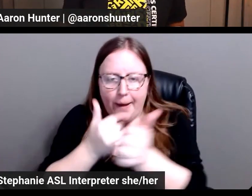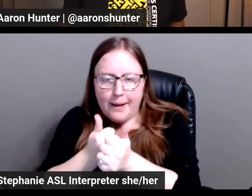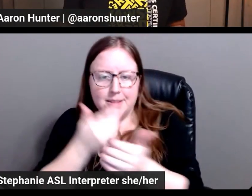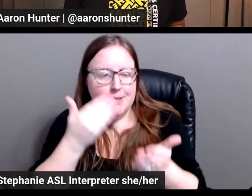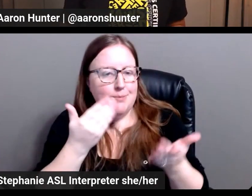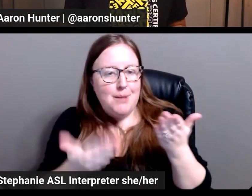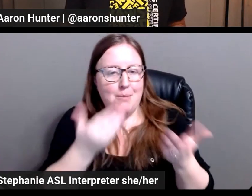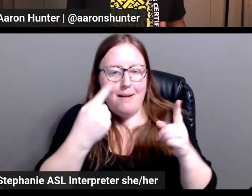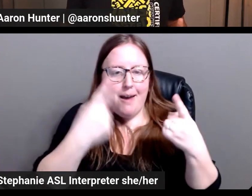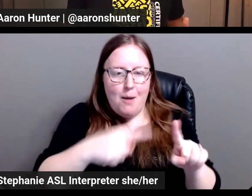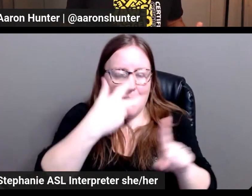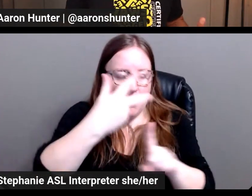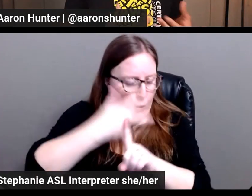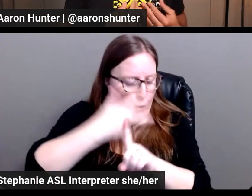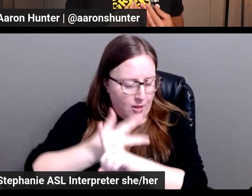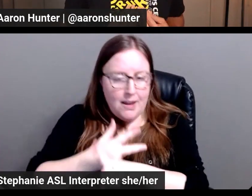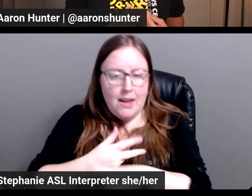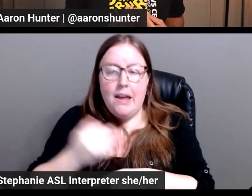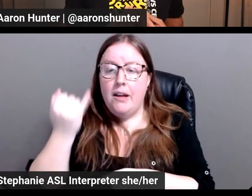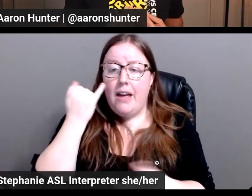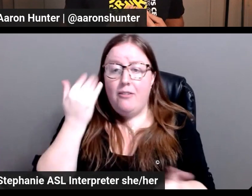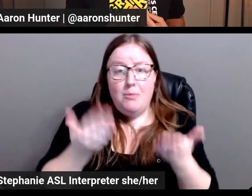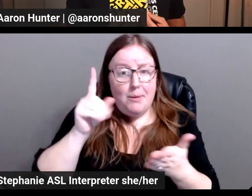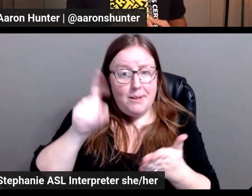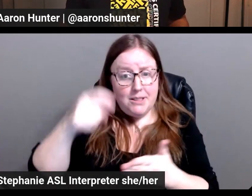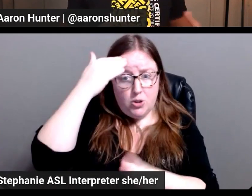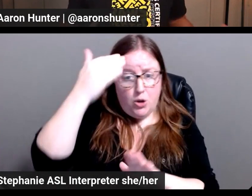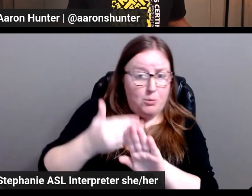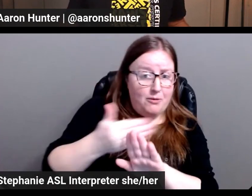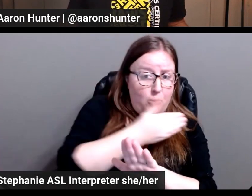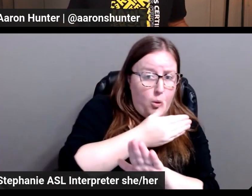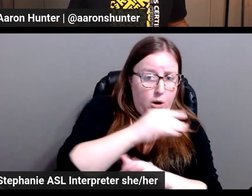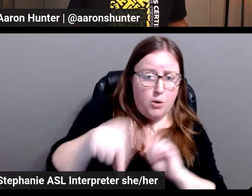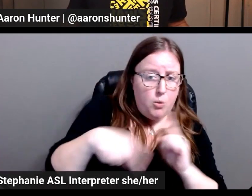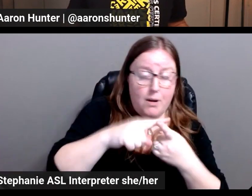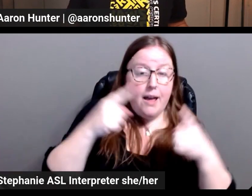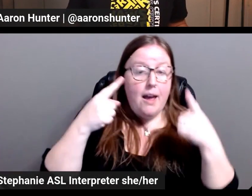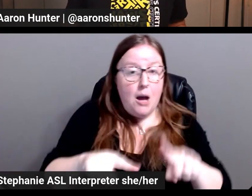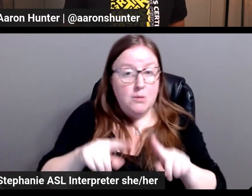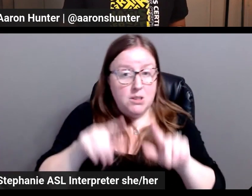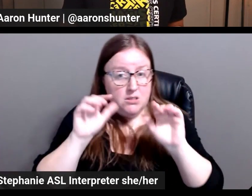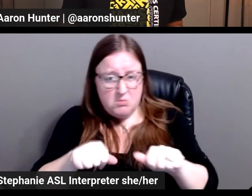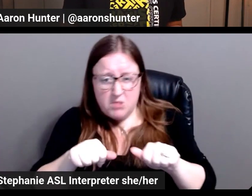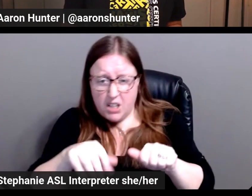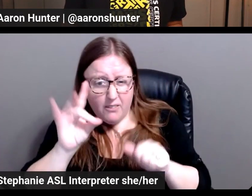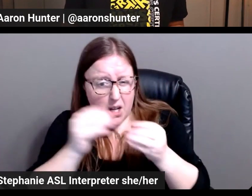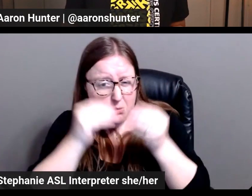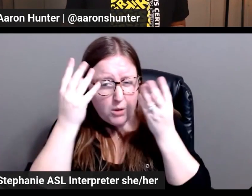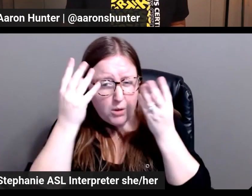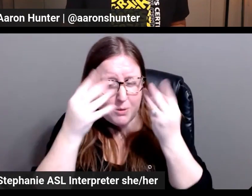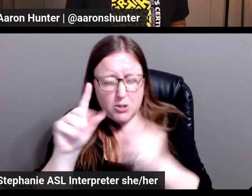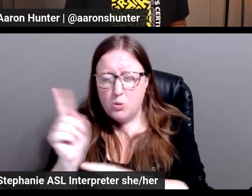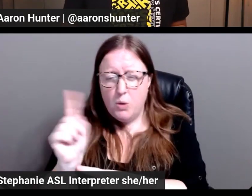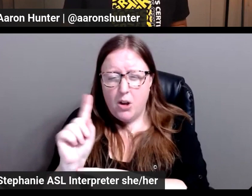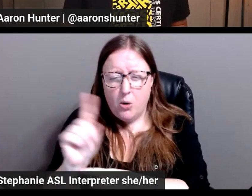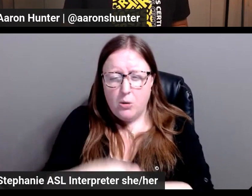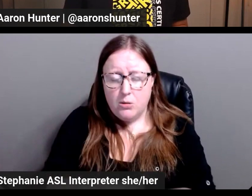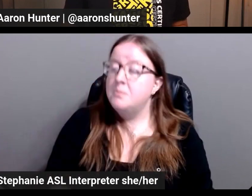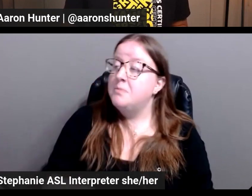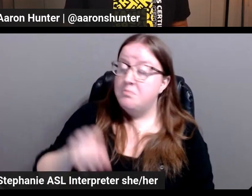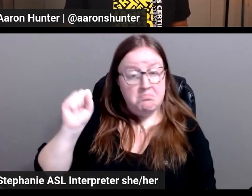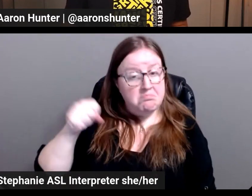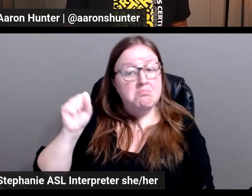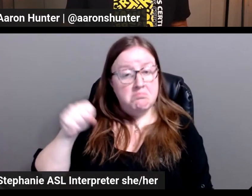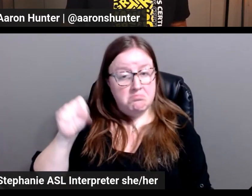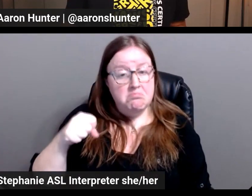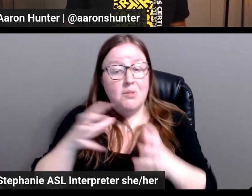quarterly. Let's say if I need to know about that ahead of time or when it happens, can I go somewhere to find more information about that? Yeah, I mean, there's a